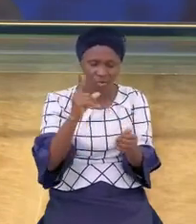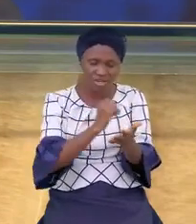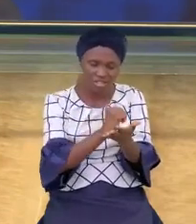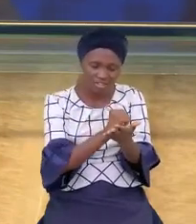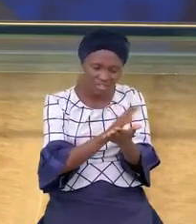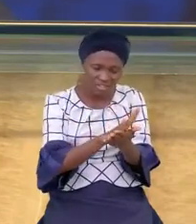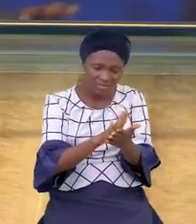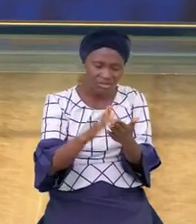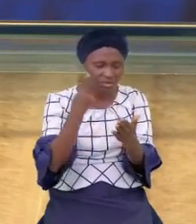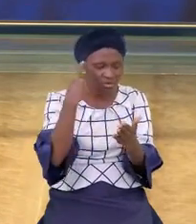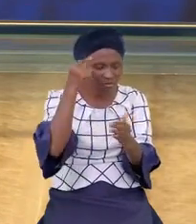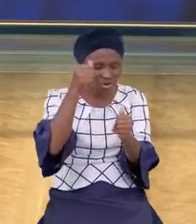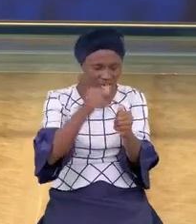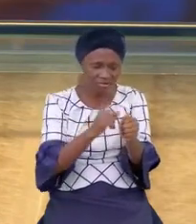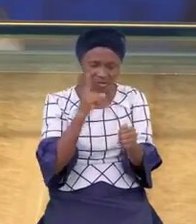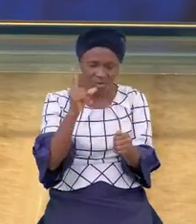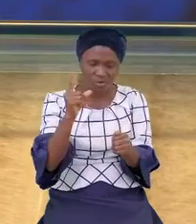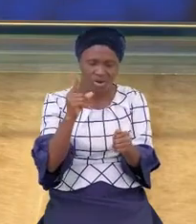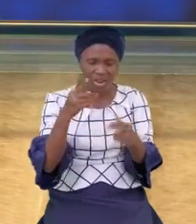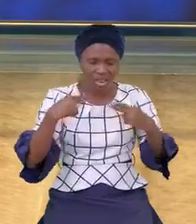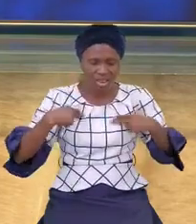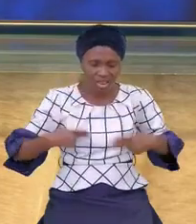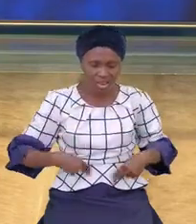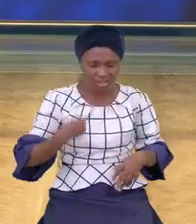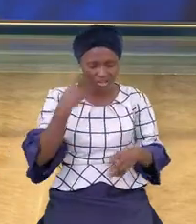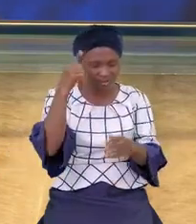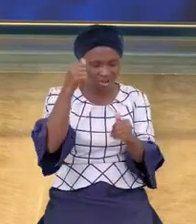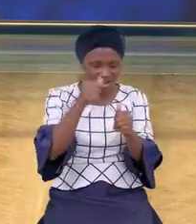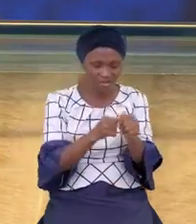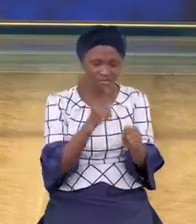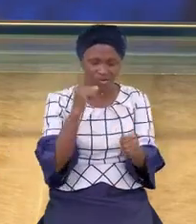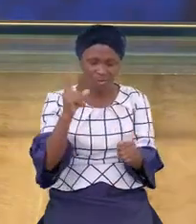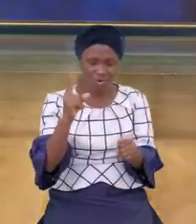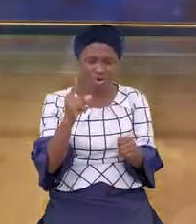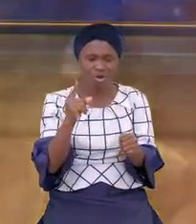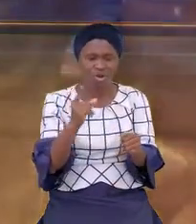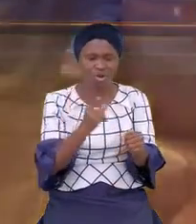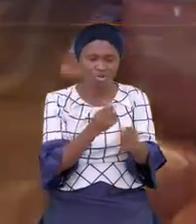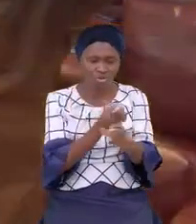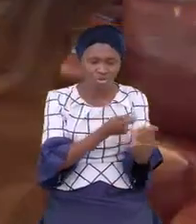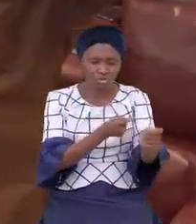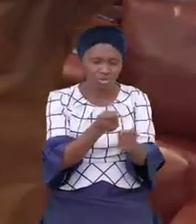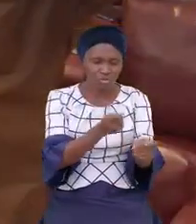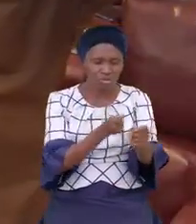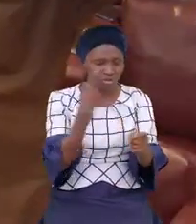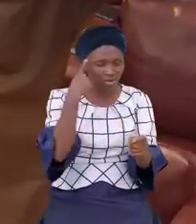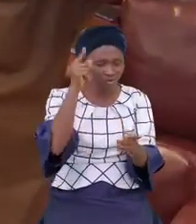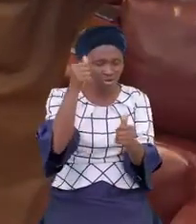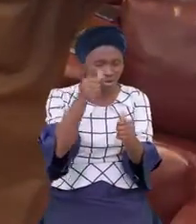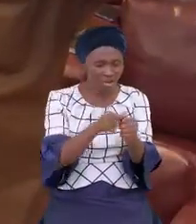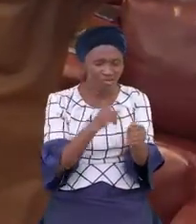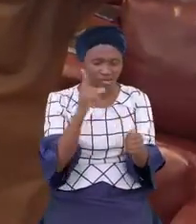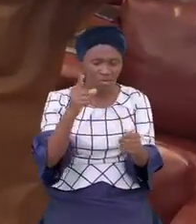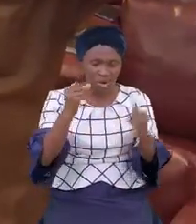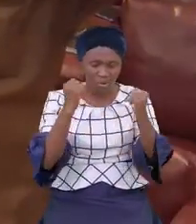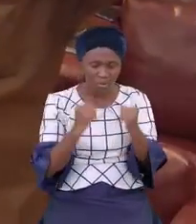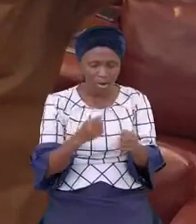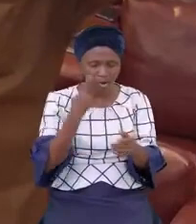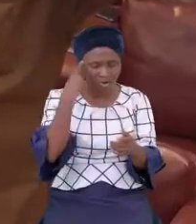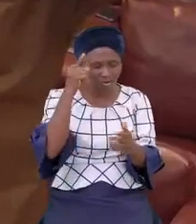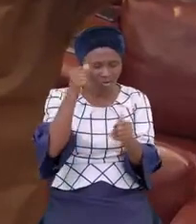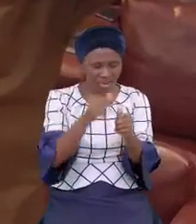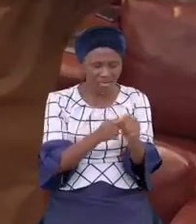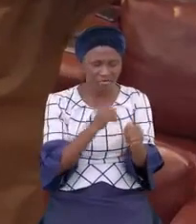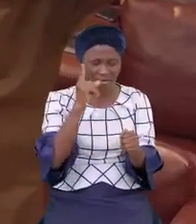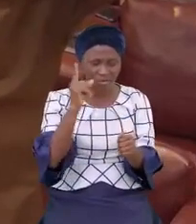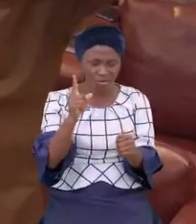for everyone. Health for everyone. Dominion for everyone. Power for